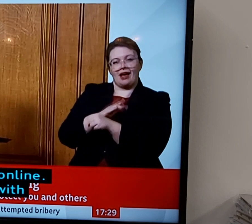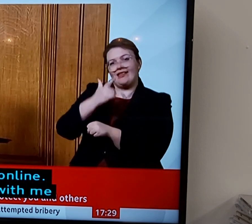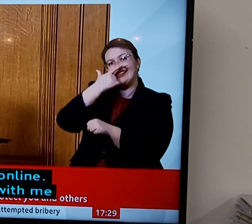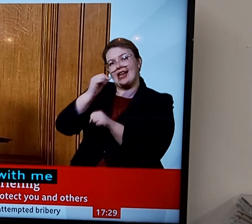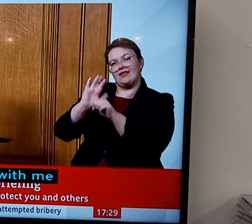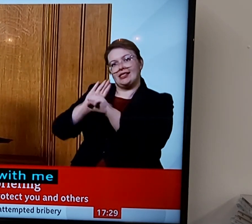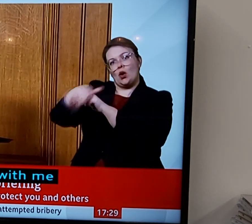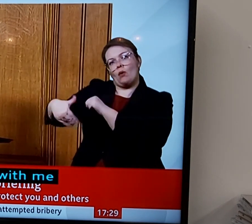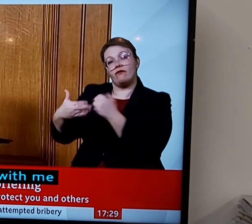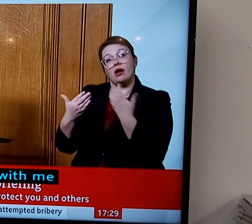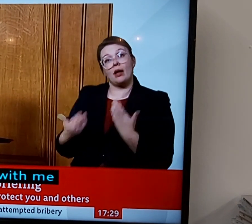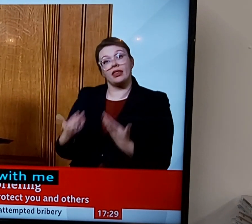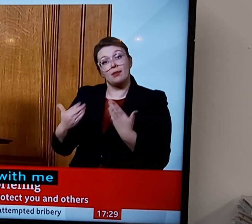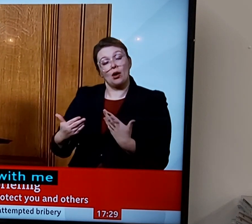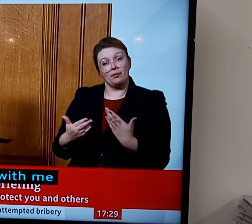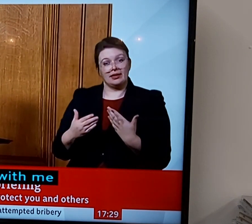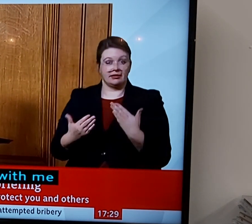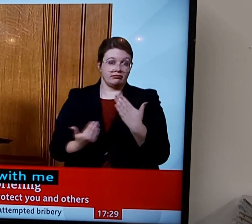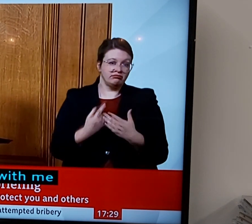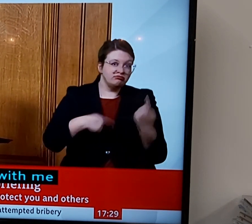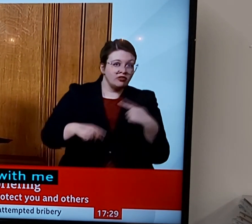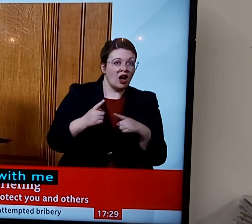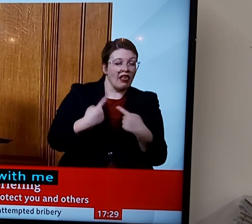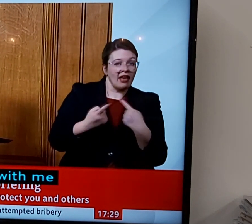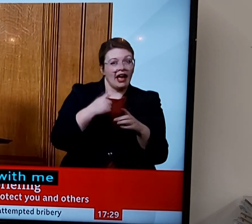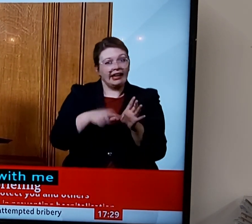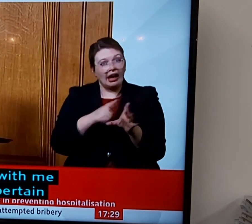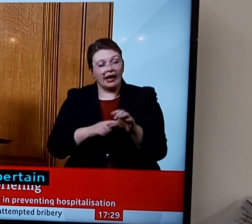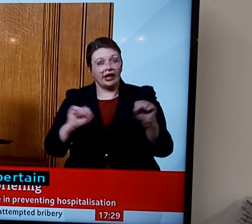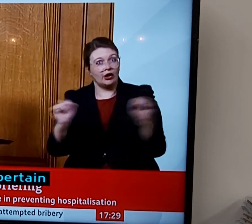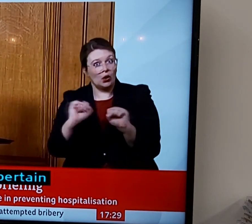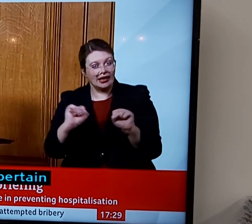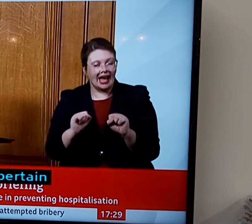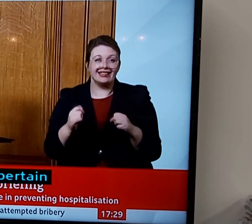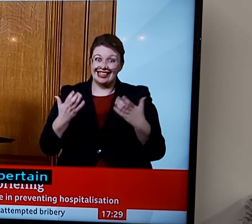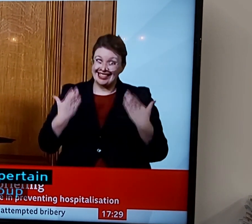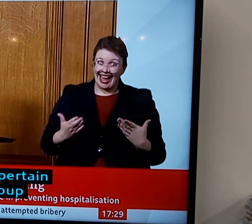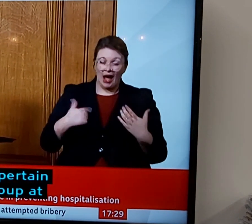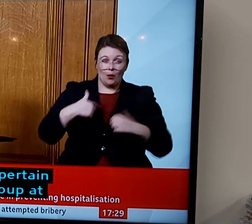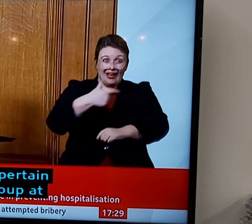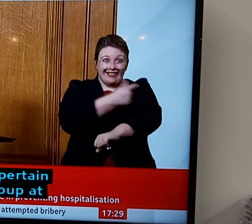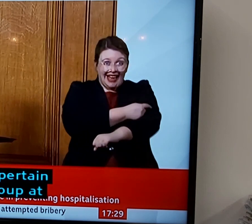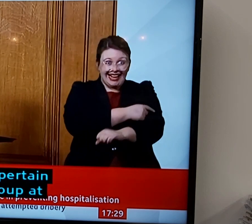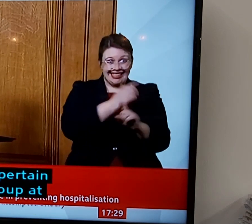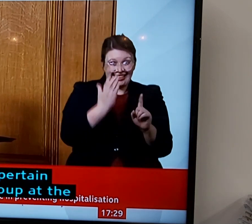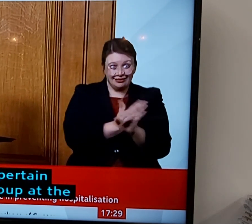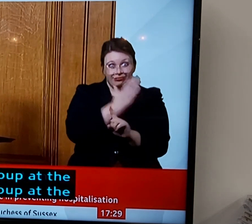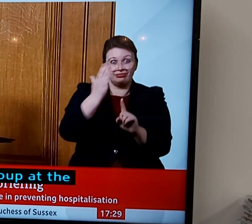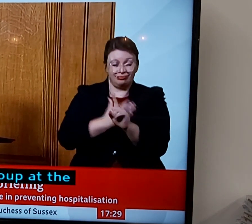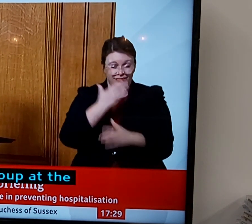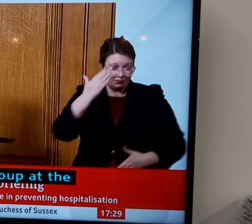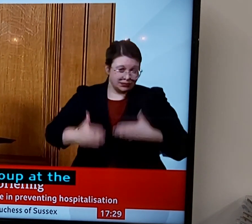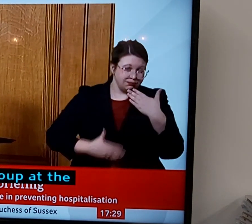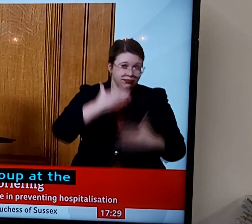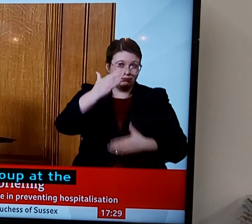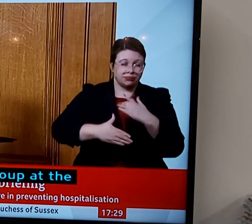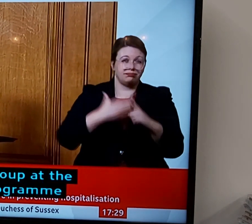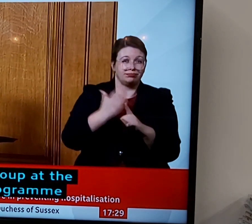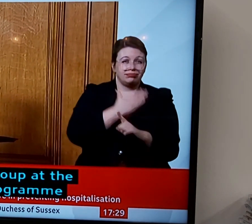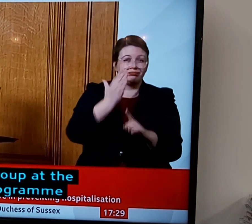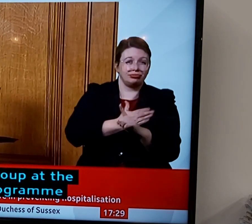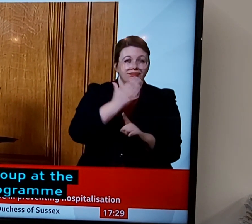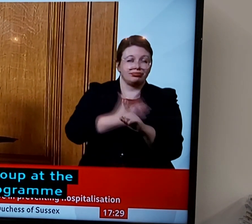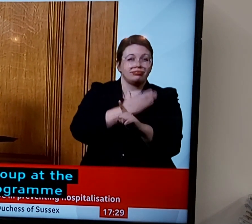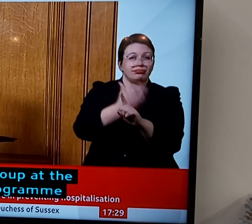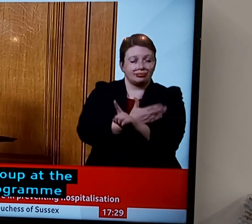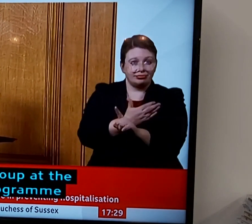the moment, and our vaccine programme moves on with really significant pace now as we